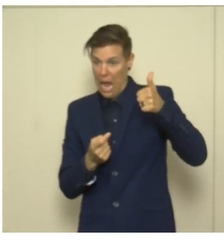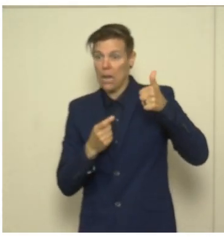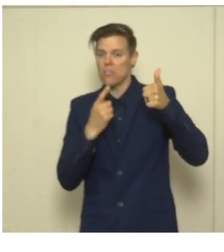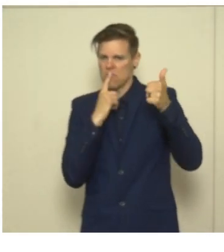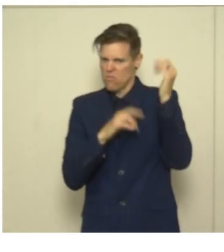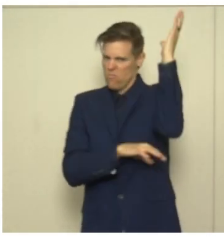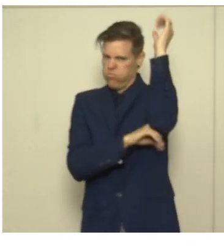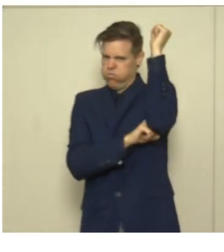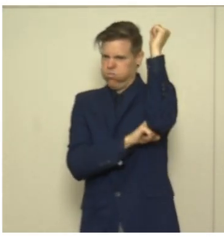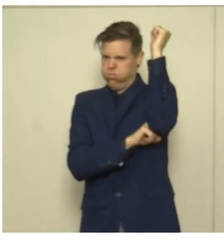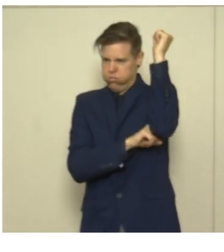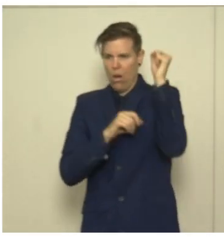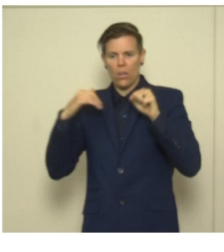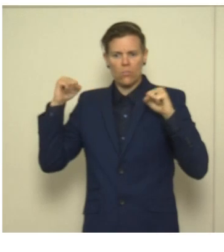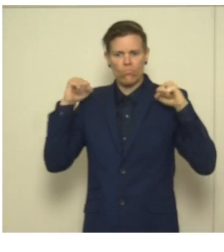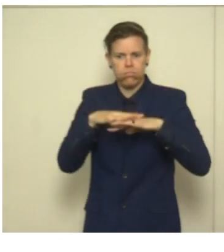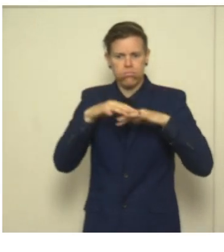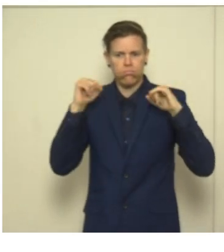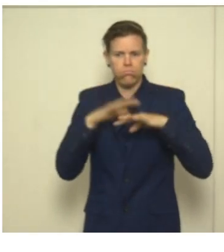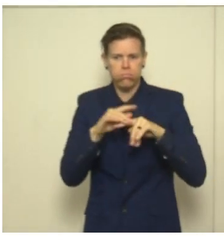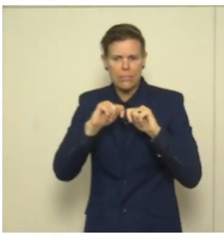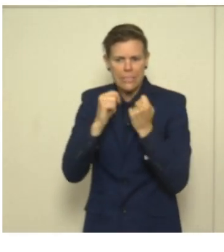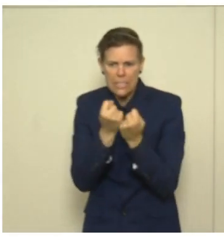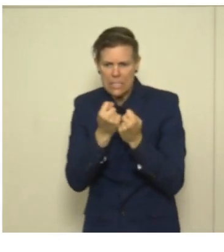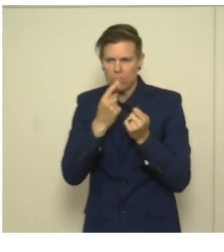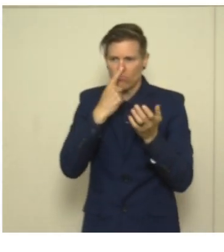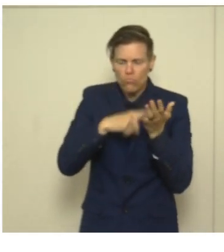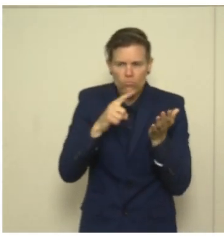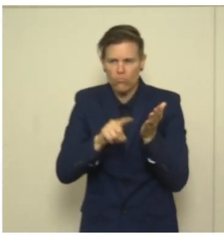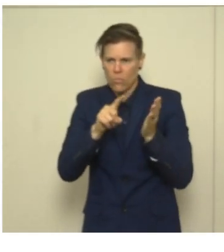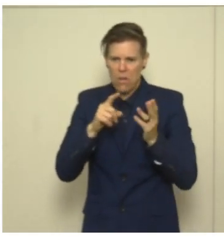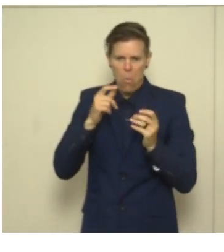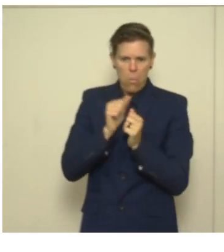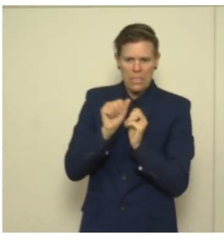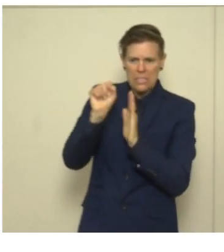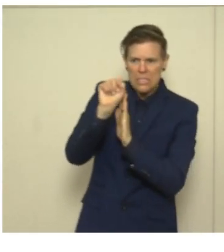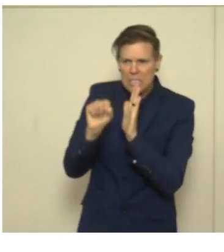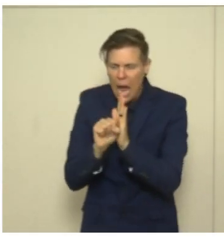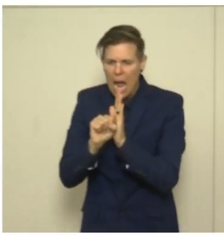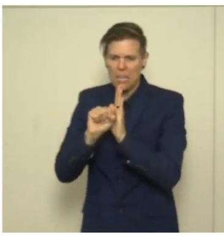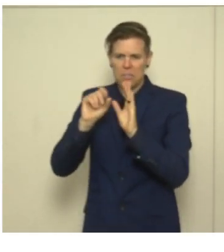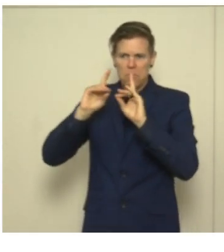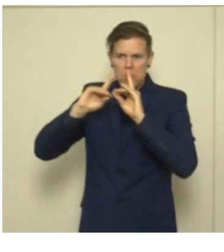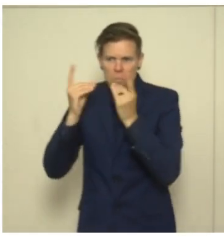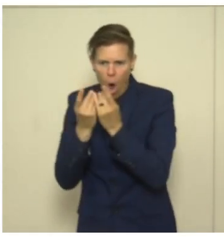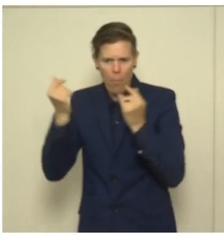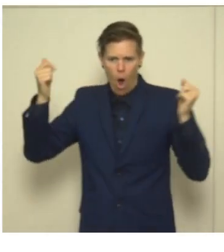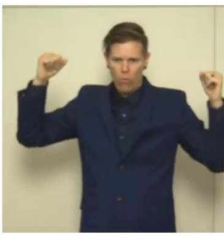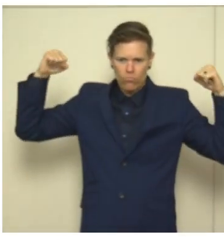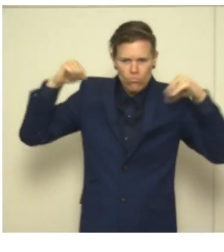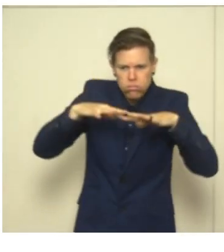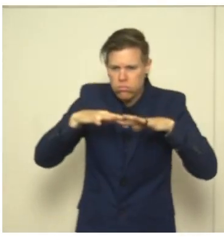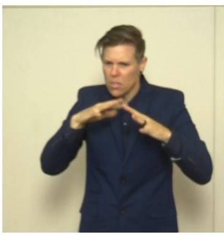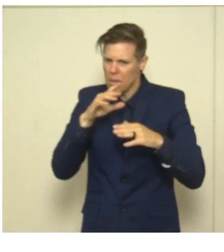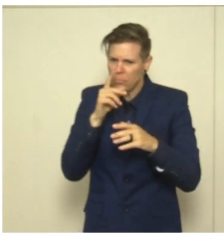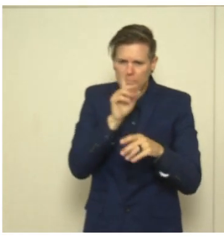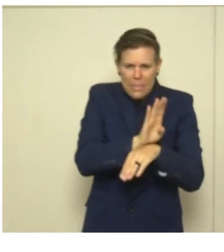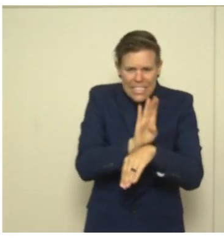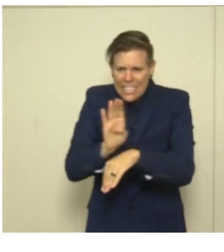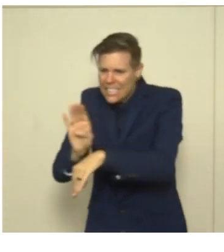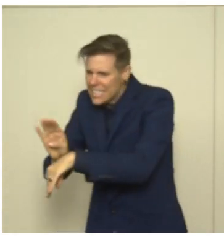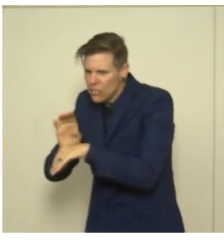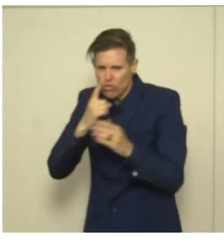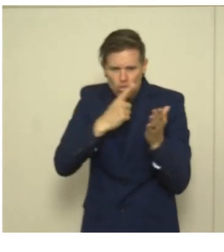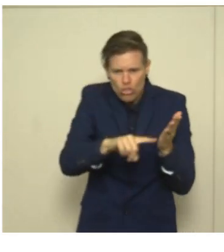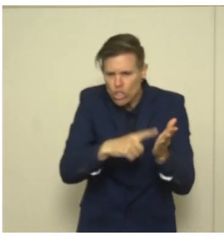when the state, through the Environment Department and other stakeholders, goes out and has to support a business entity, private